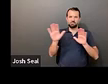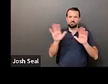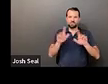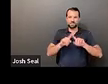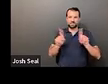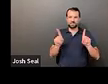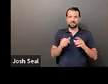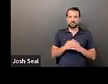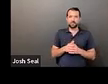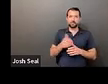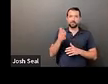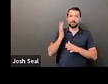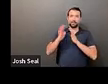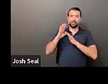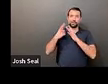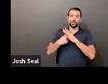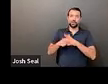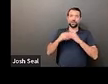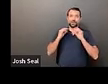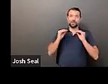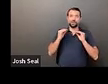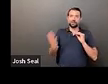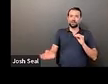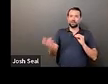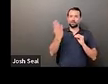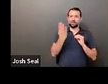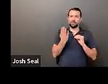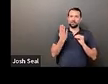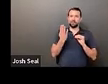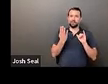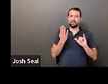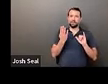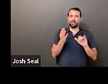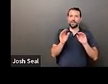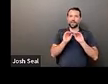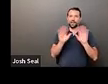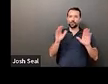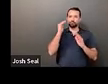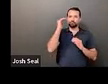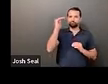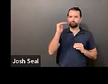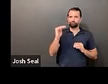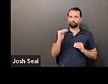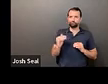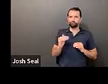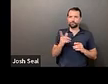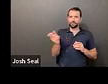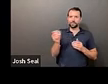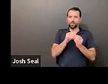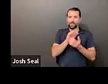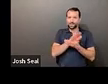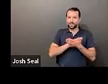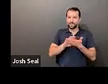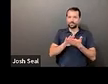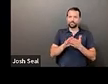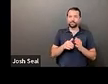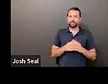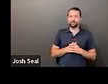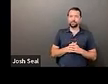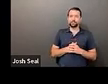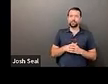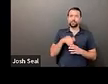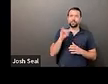had handed me this document, because it's, I just think it's really well done. And this is a more